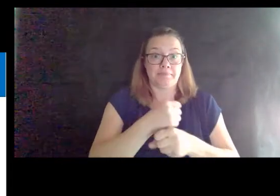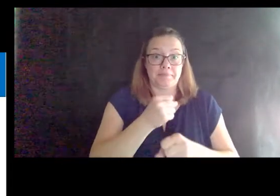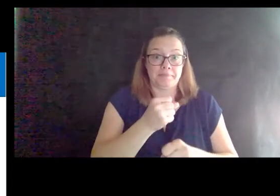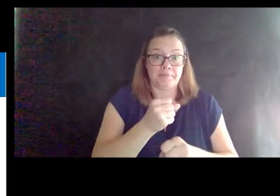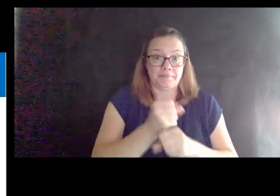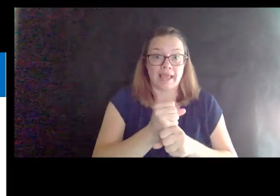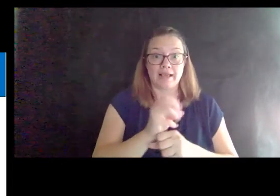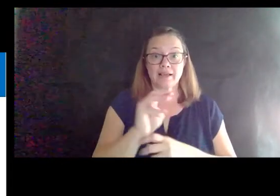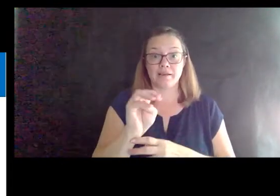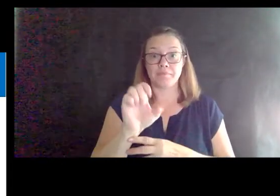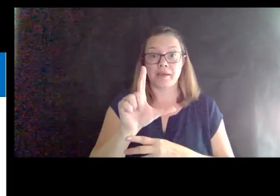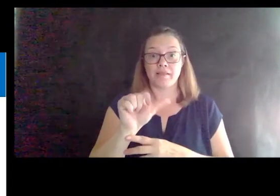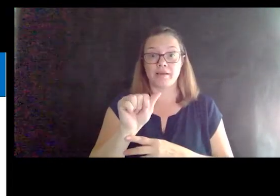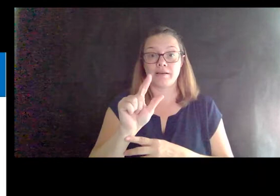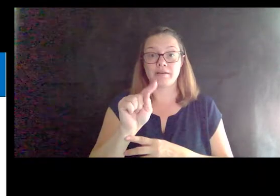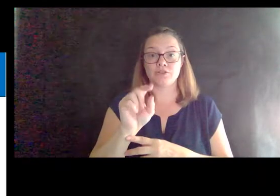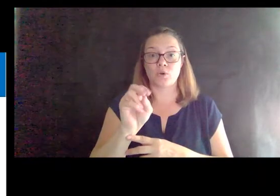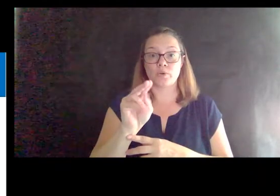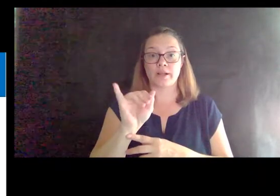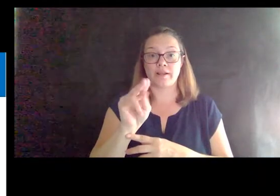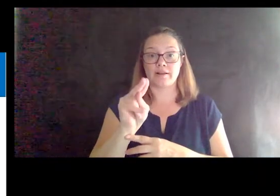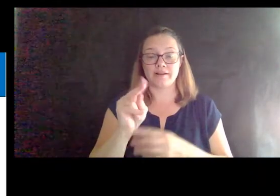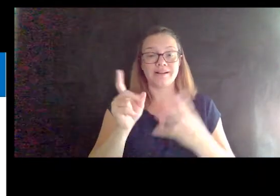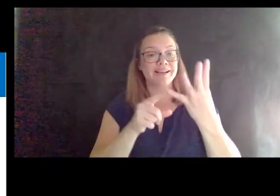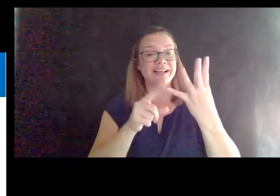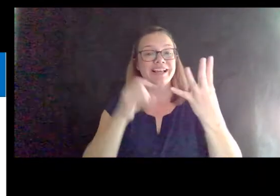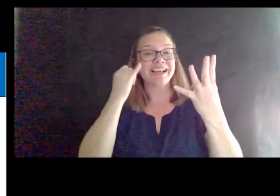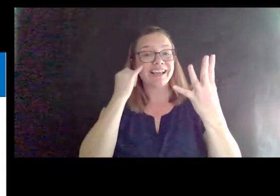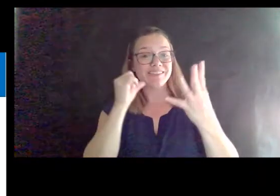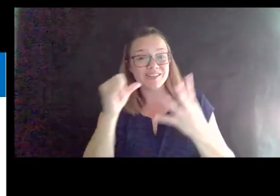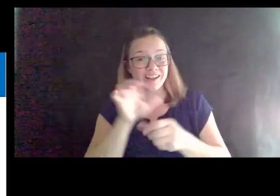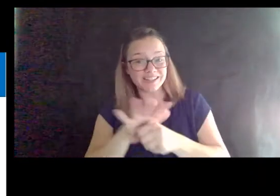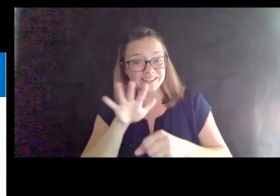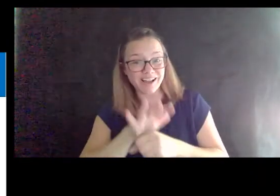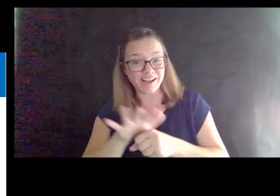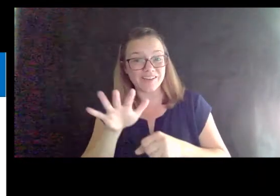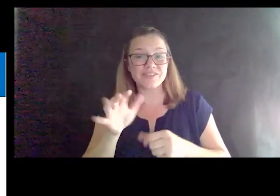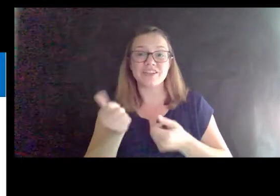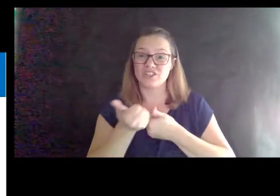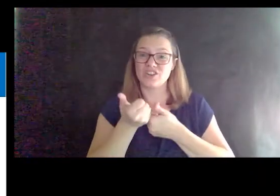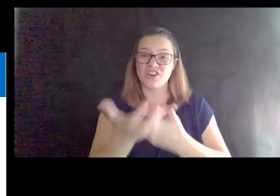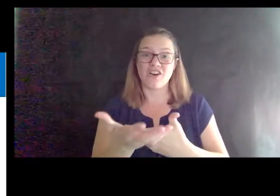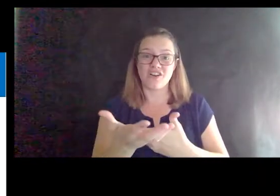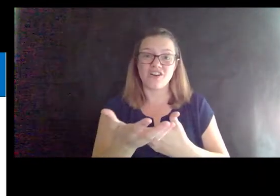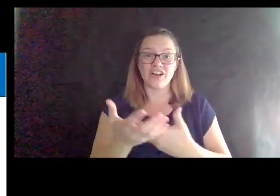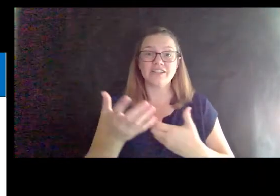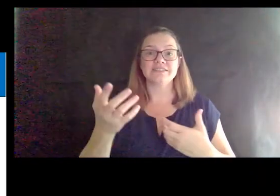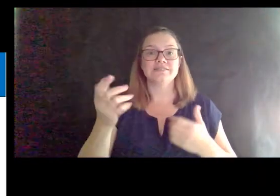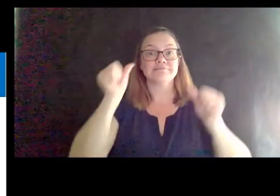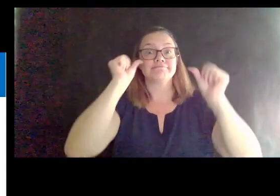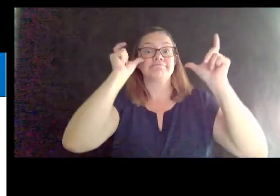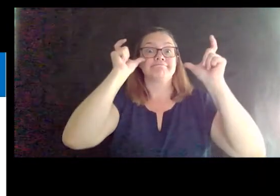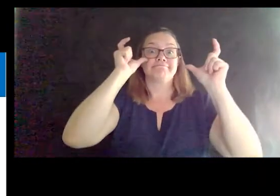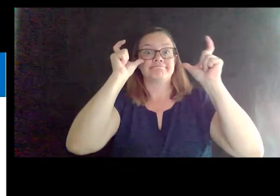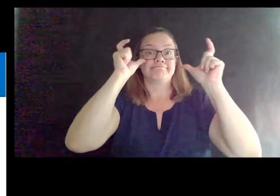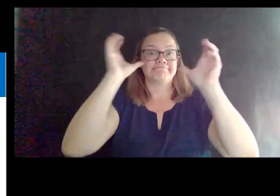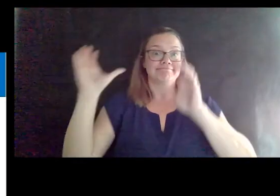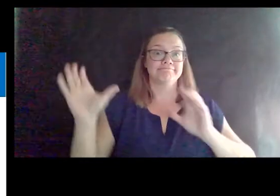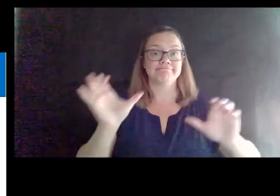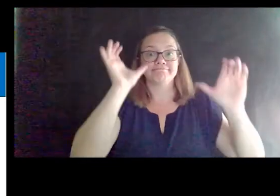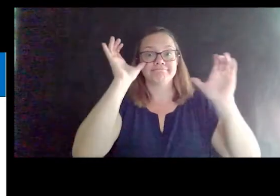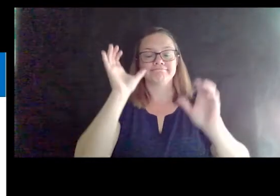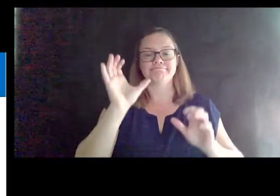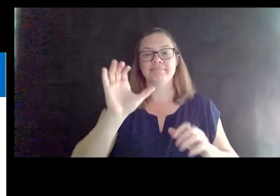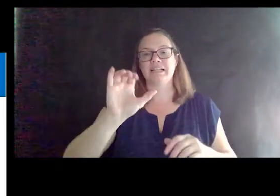and mood disorders, which can lead to insomnia. Insomnia is when we're not sleeping. And so, we're awake